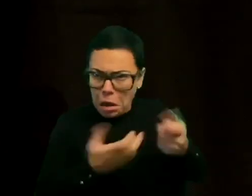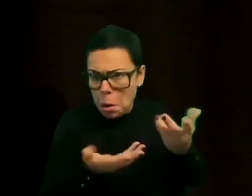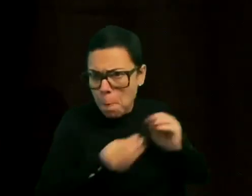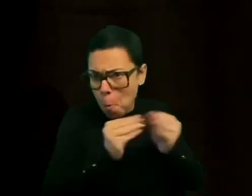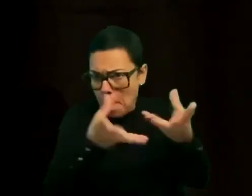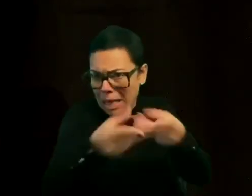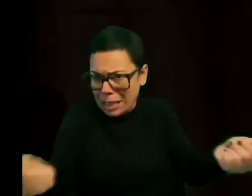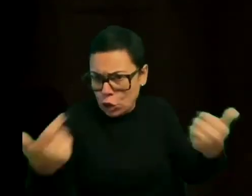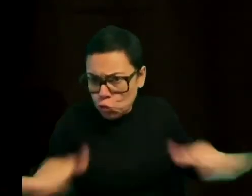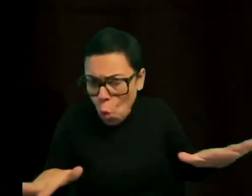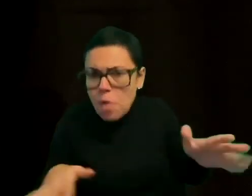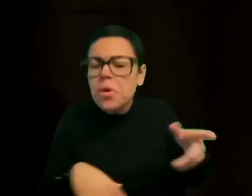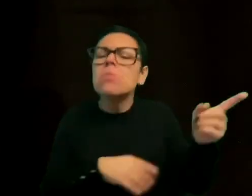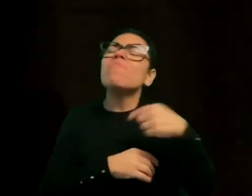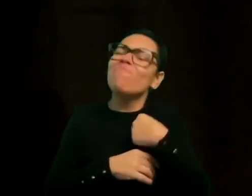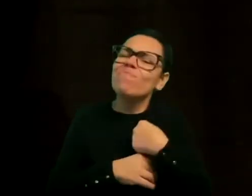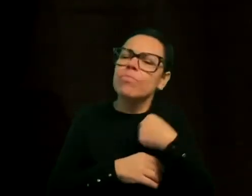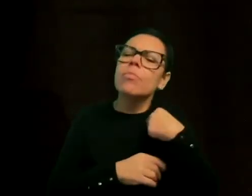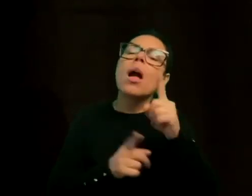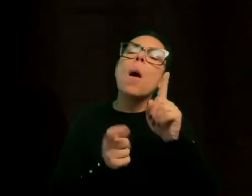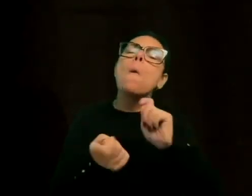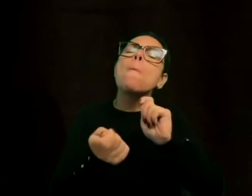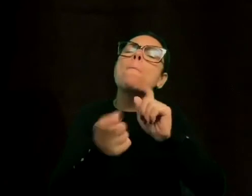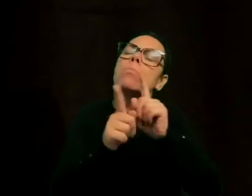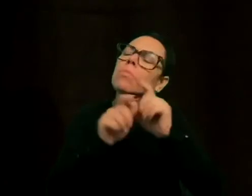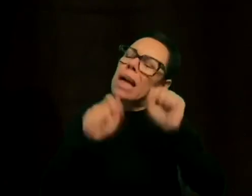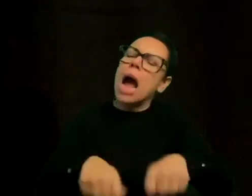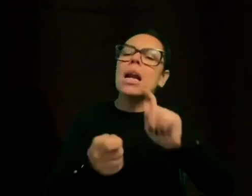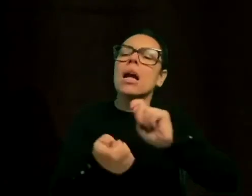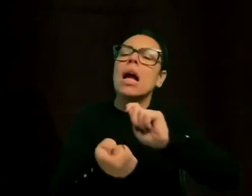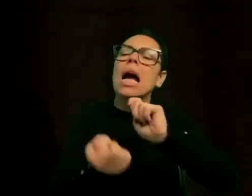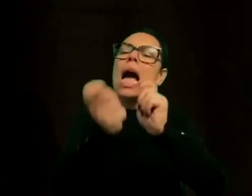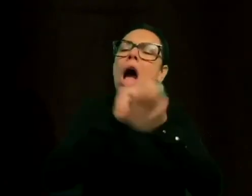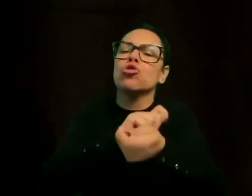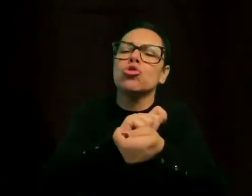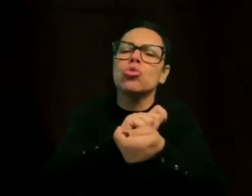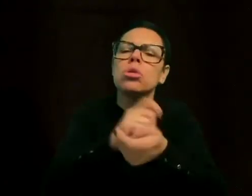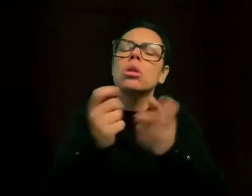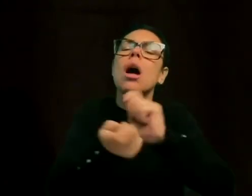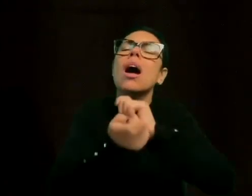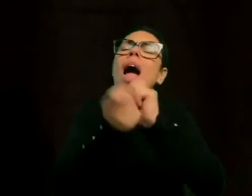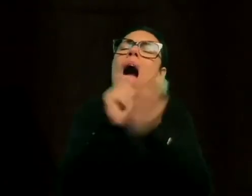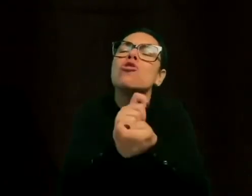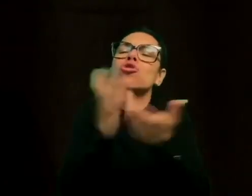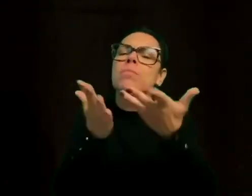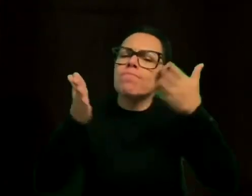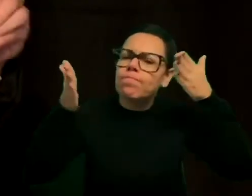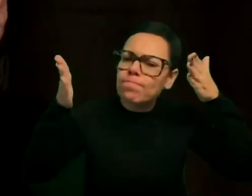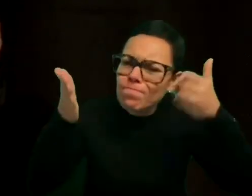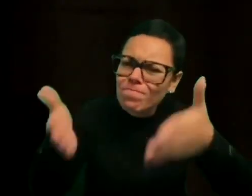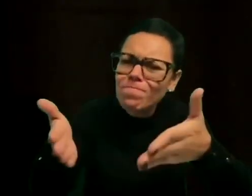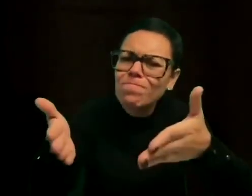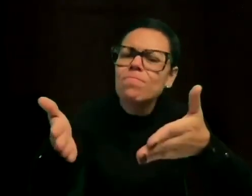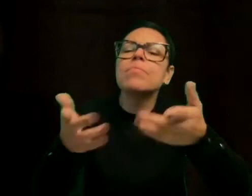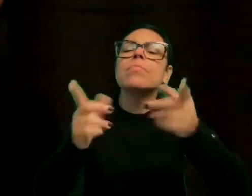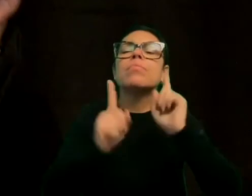be changed is really this extreme focus on it has to be competitive, and you have to